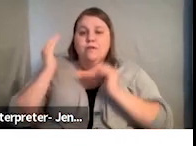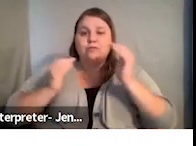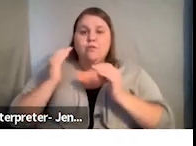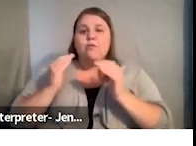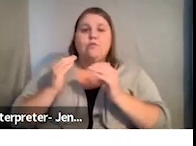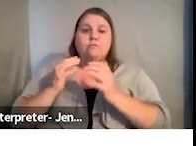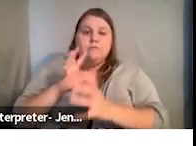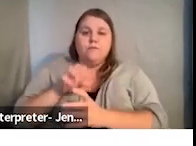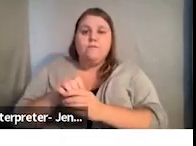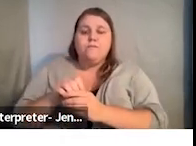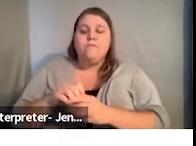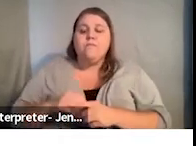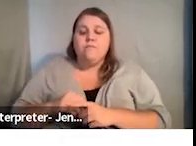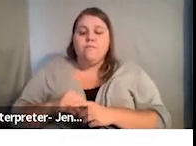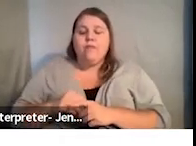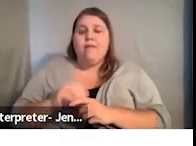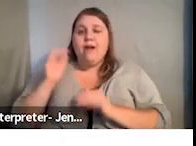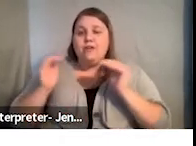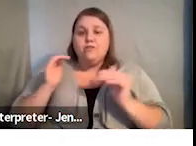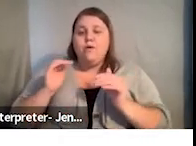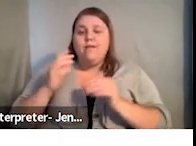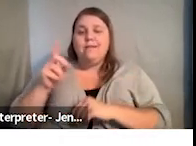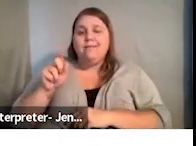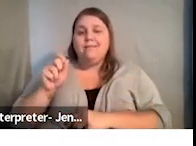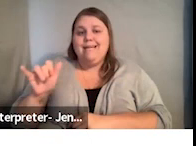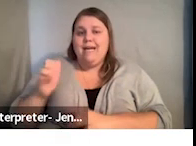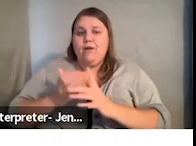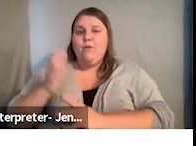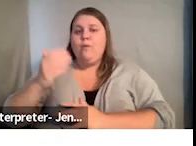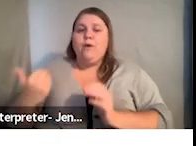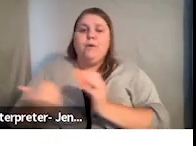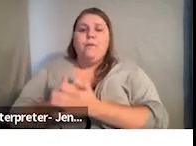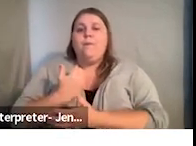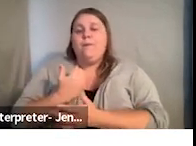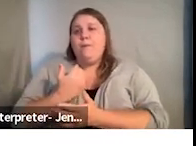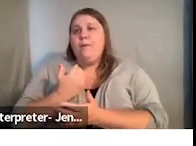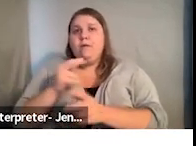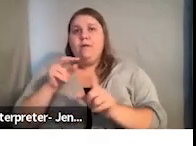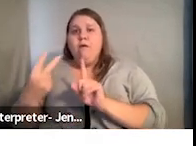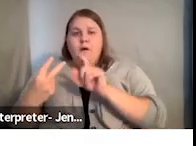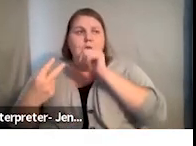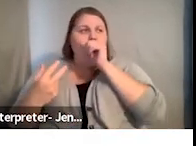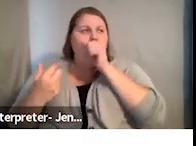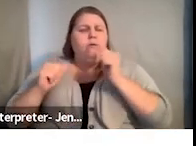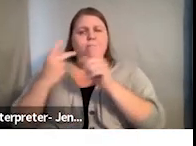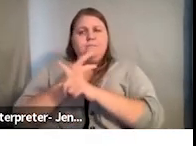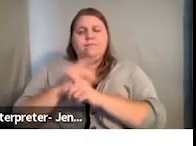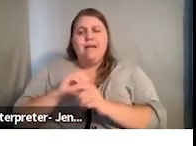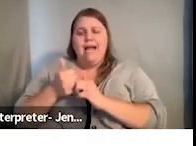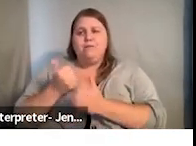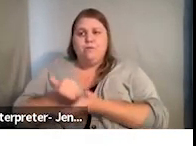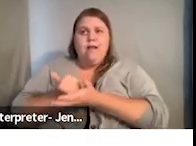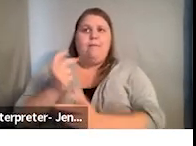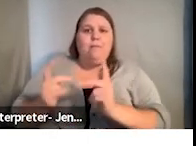kind of look at adult day and through a new lens of what do we really want to have happen for folks in that service, that day